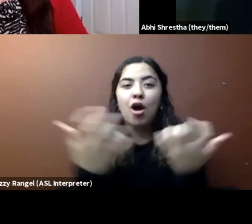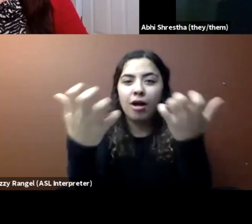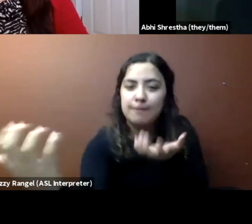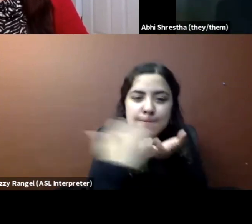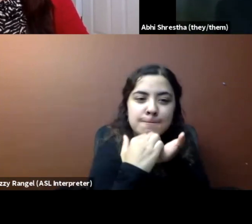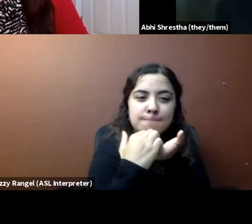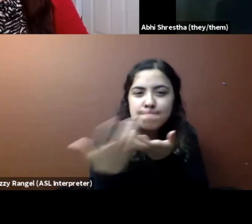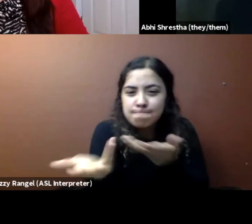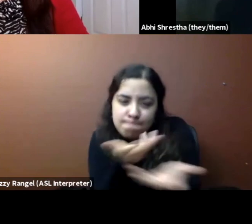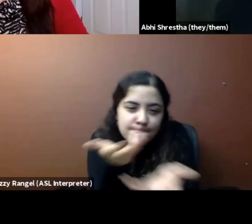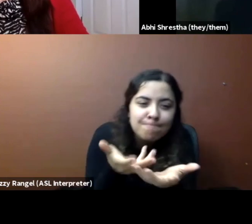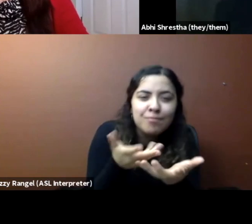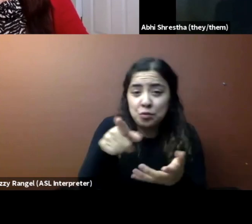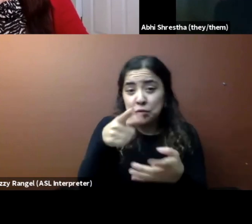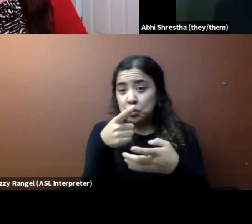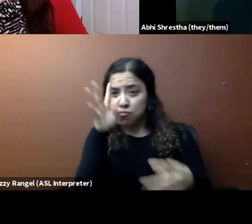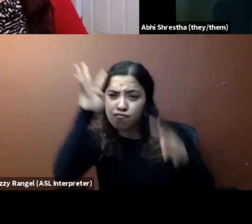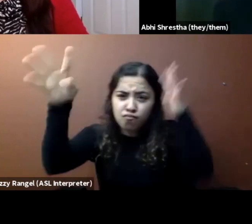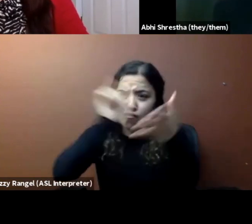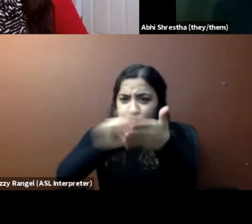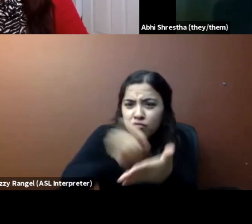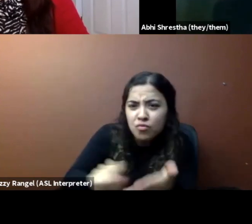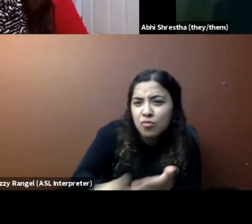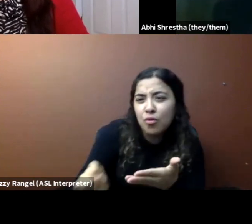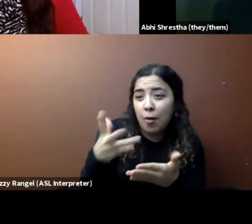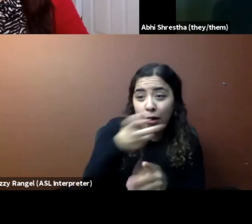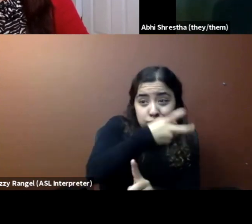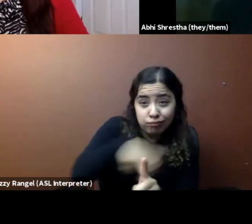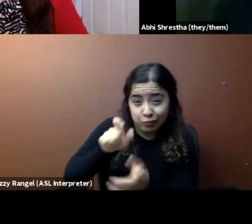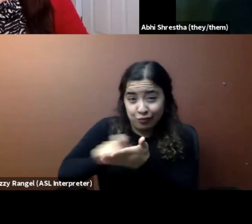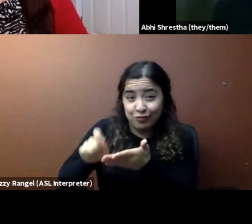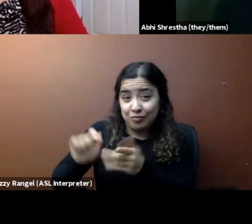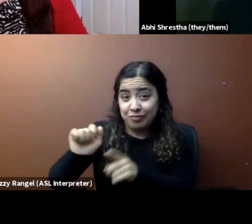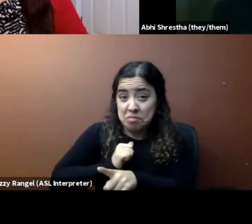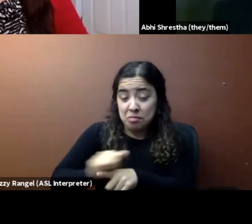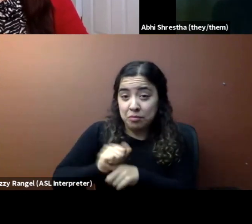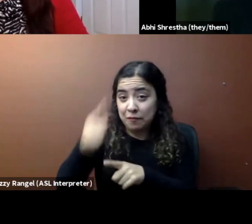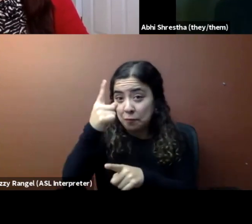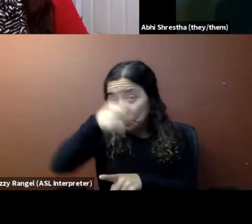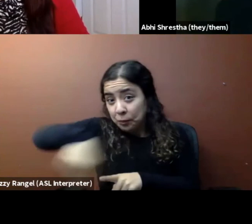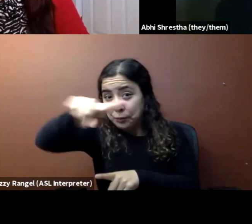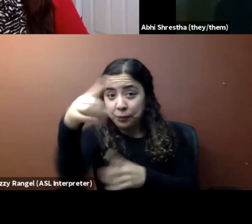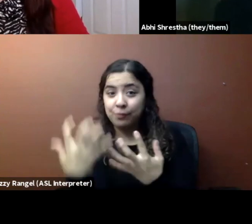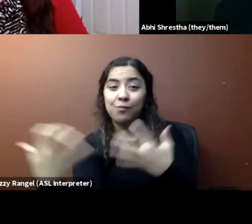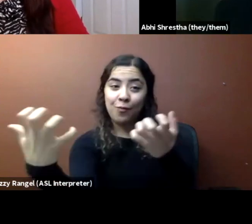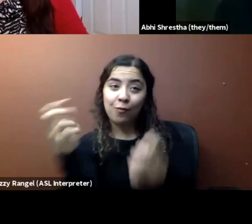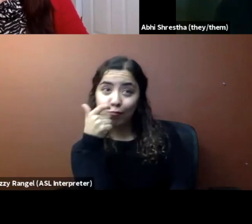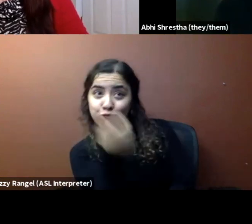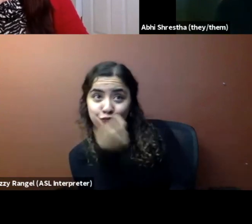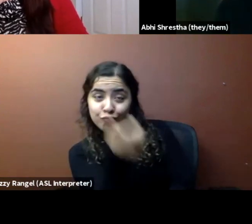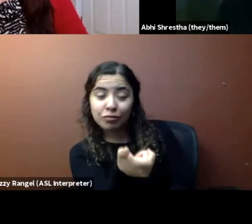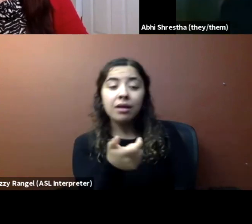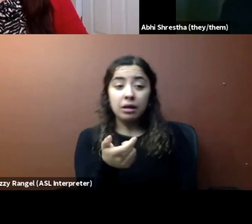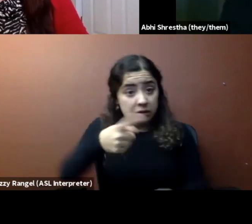this moment, and sort of transition into the sort of writing exercises that we have for them as well. Everyone who's